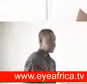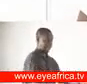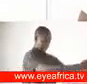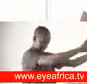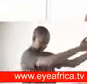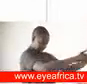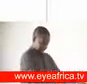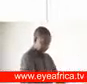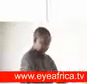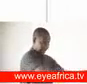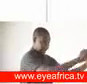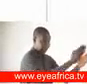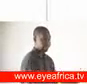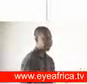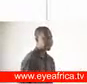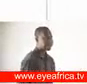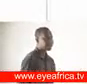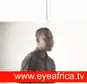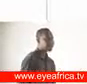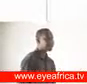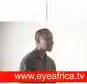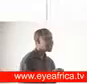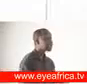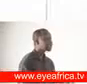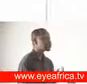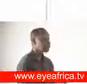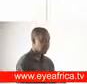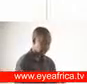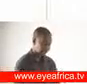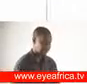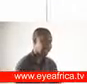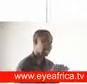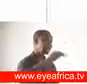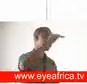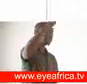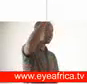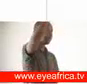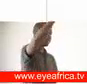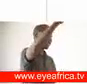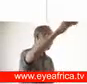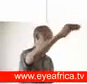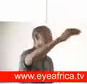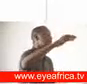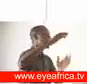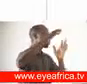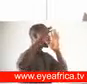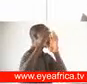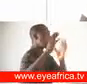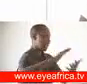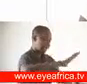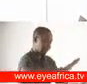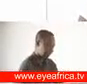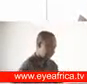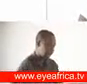straight line, and it should be written at the top right corner of the paper.